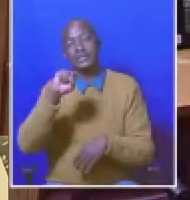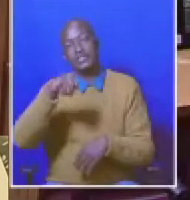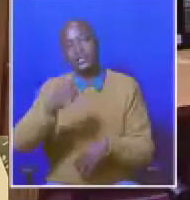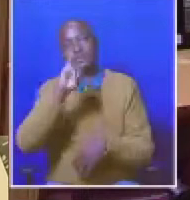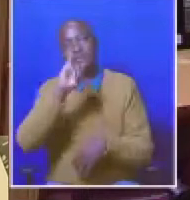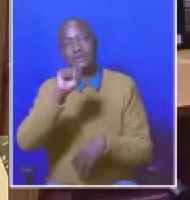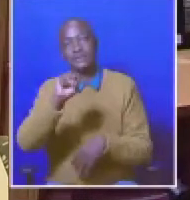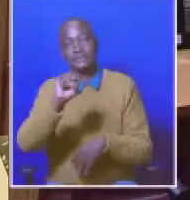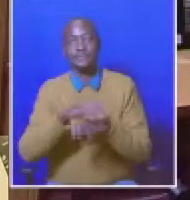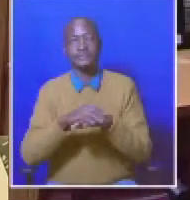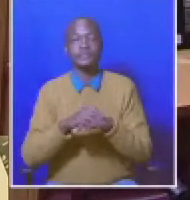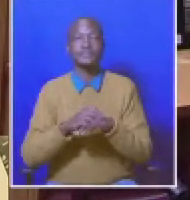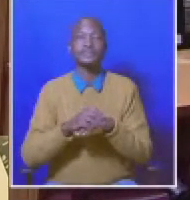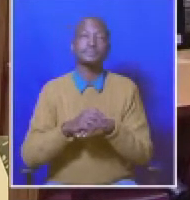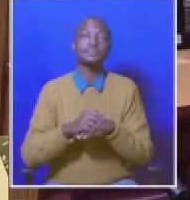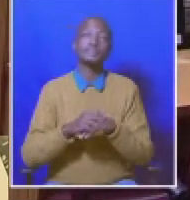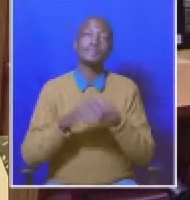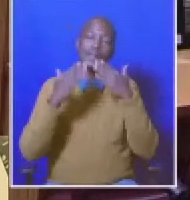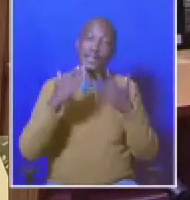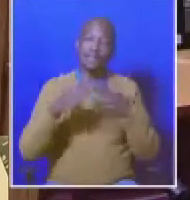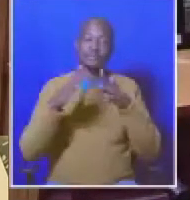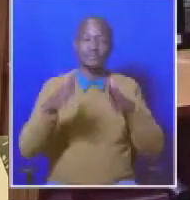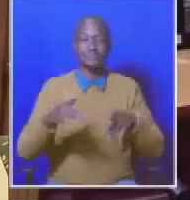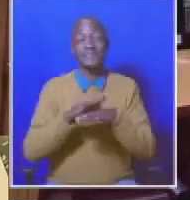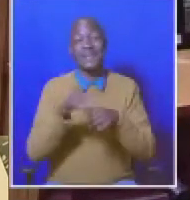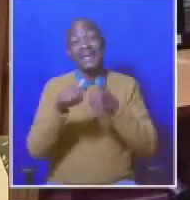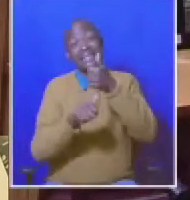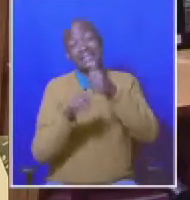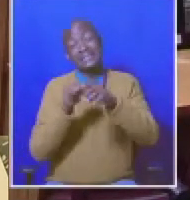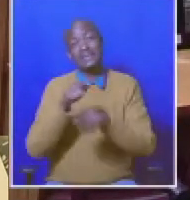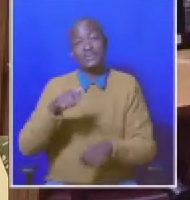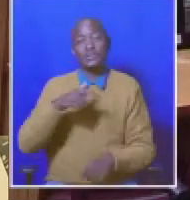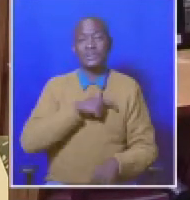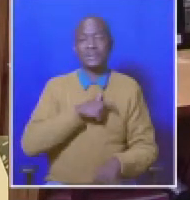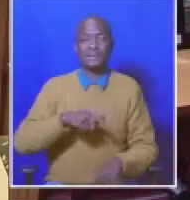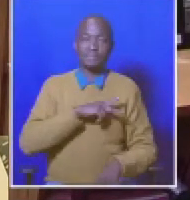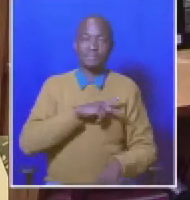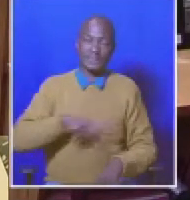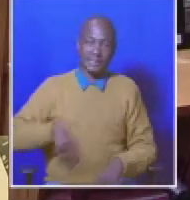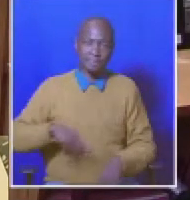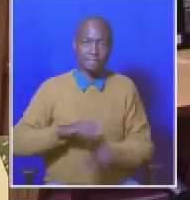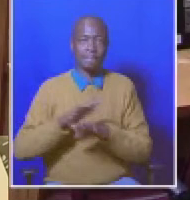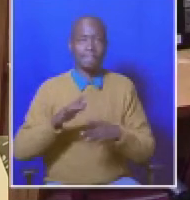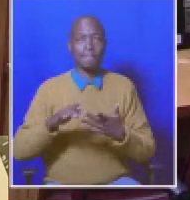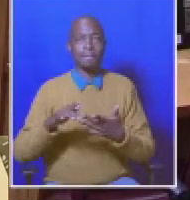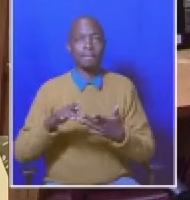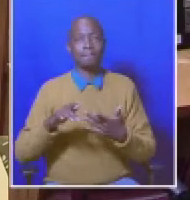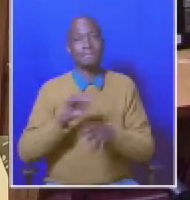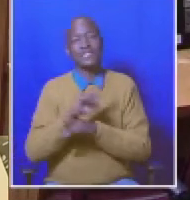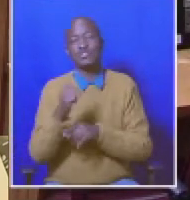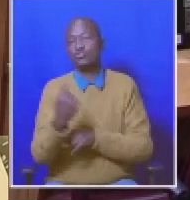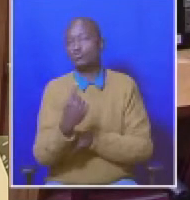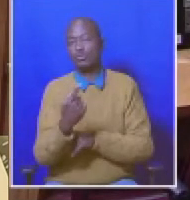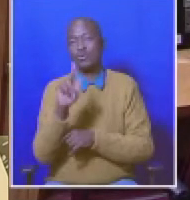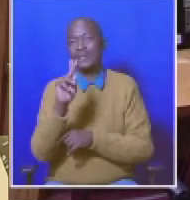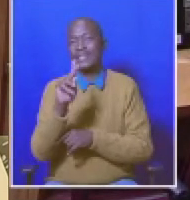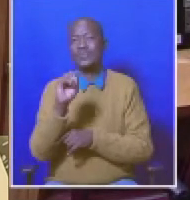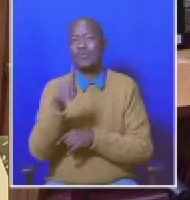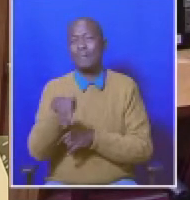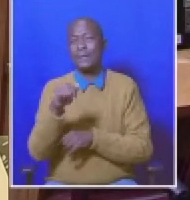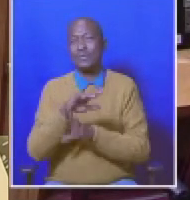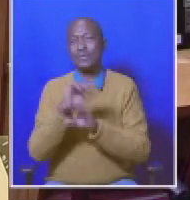Thank you, Honorable Chairperson. Honorable Deputy President, it is not only Kopanong that faces this